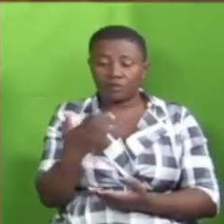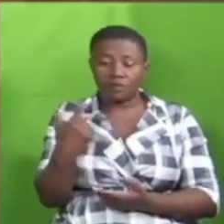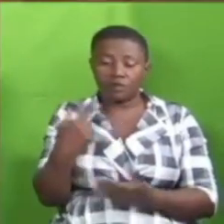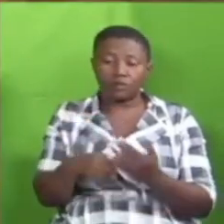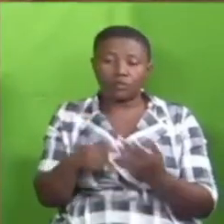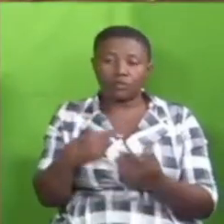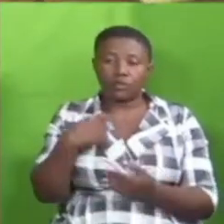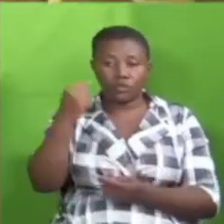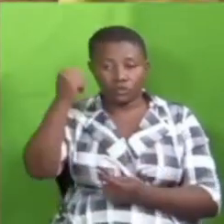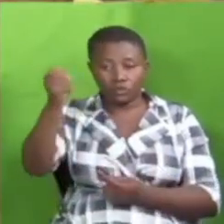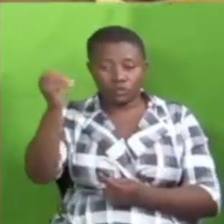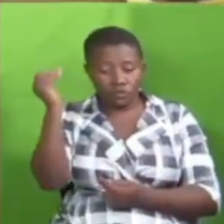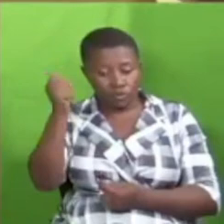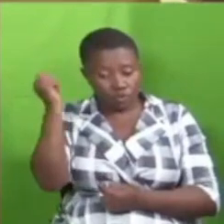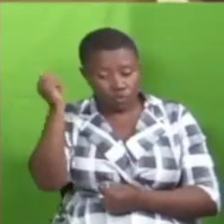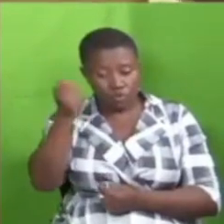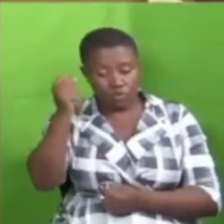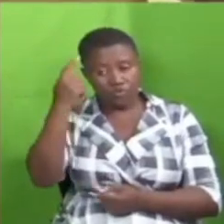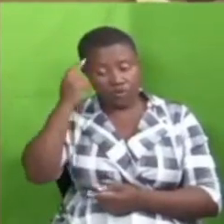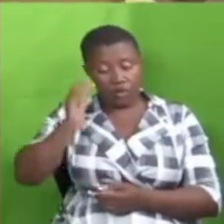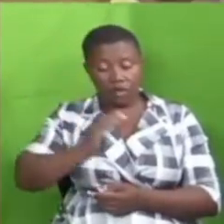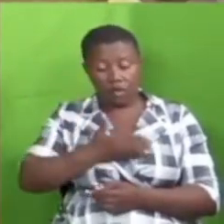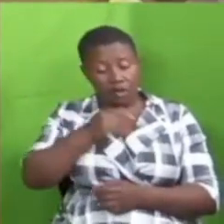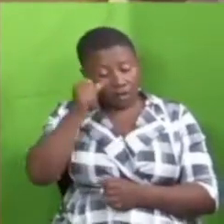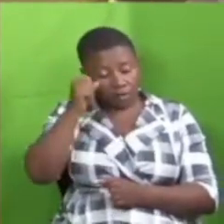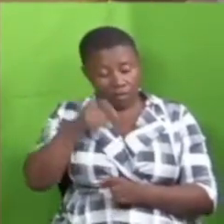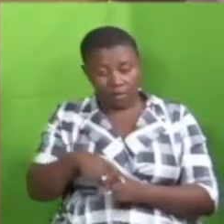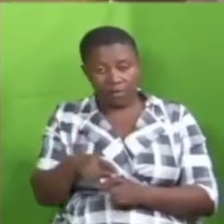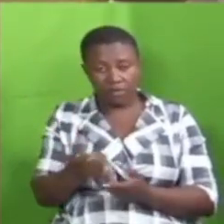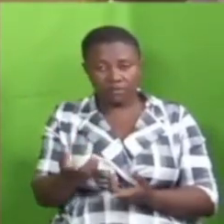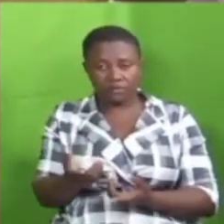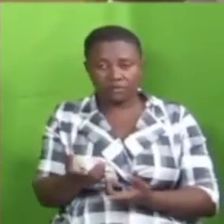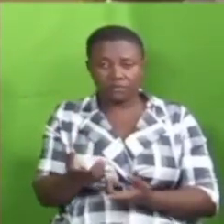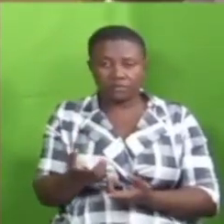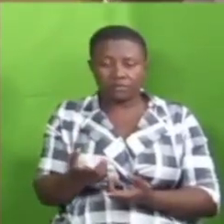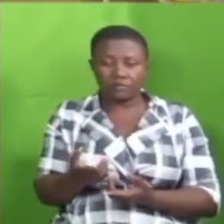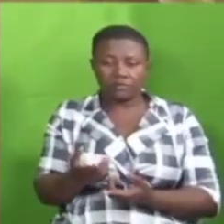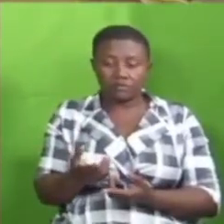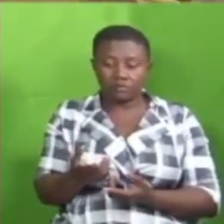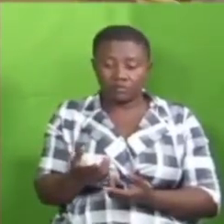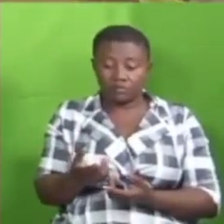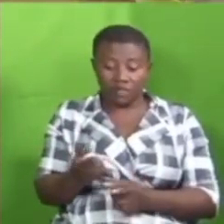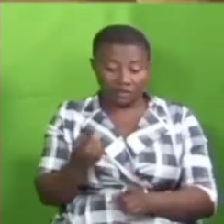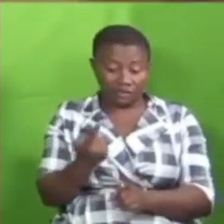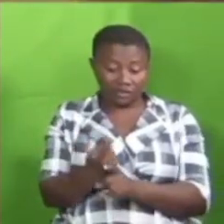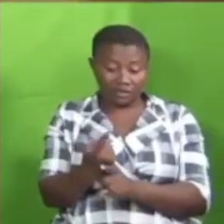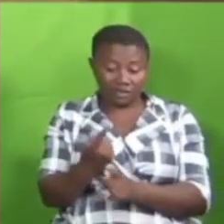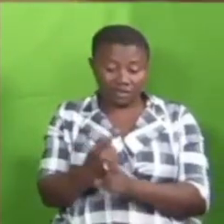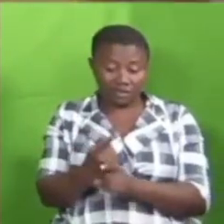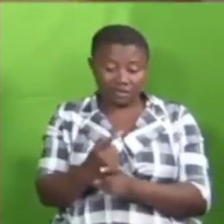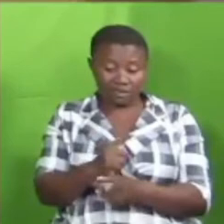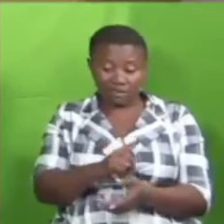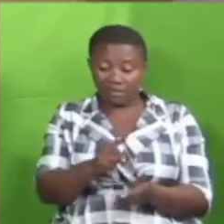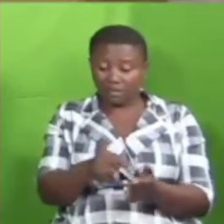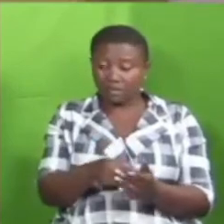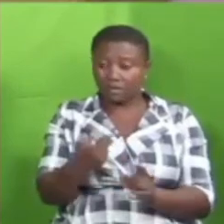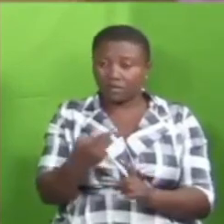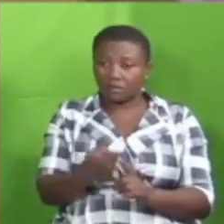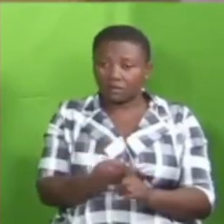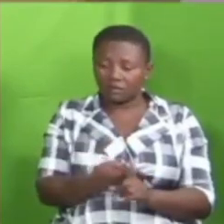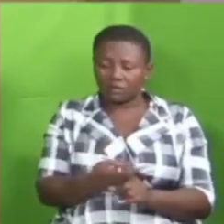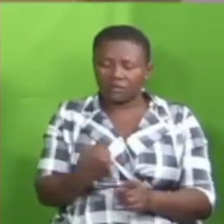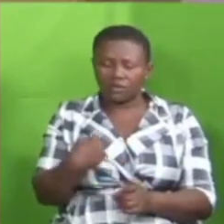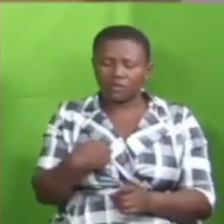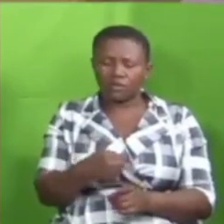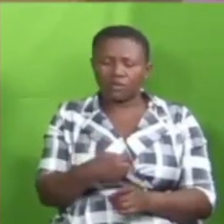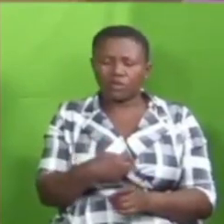honorable late brother, Bamford. Mr. Speaker, just within this month, we have paid tribute